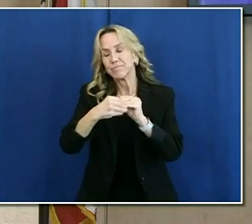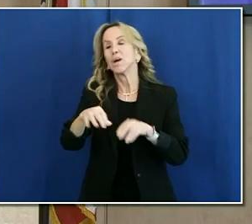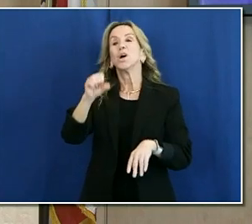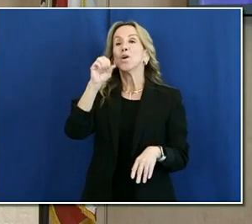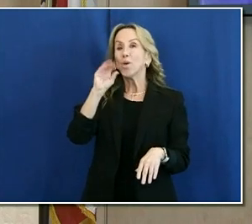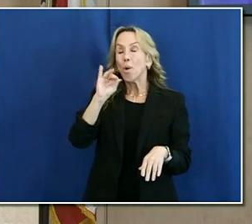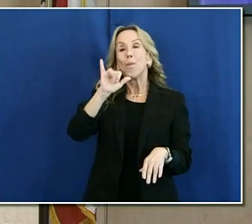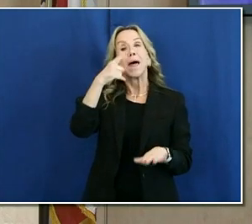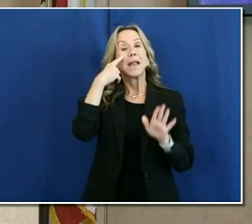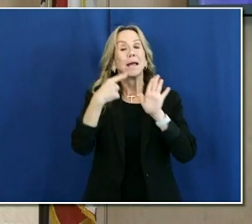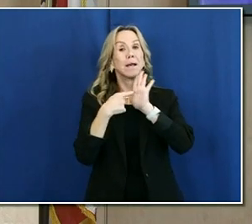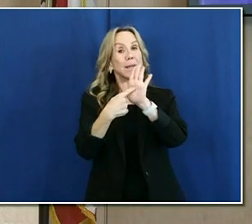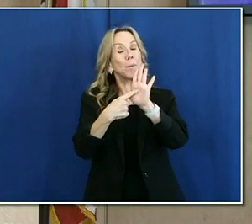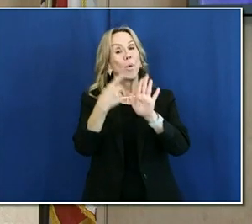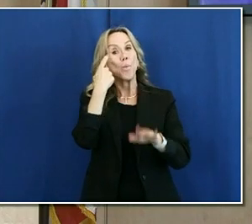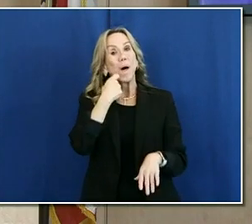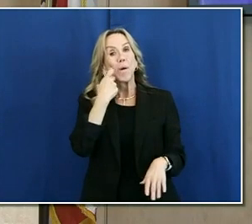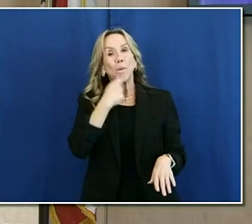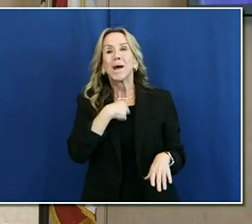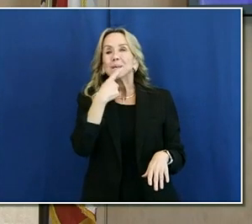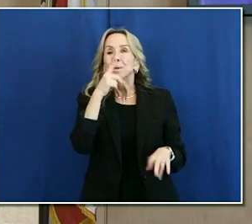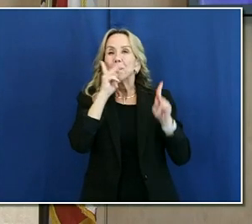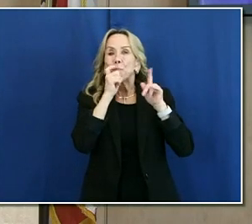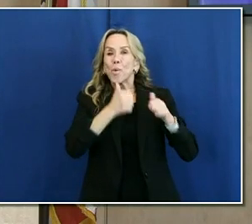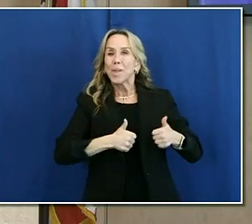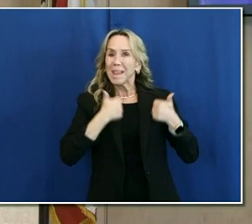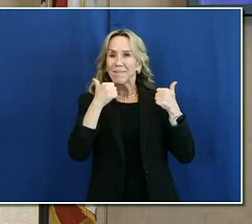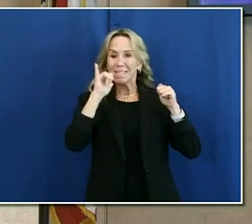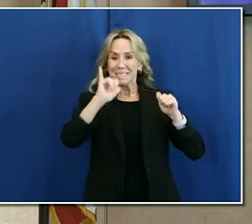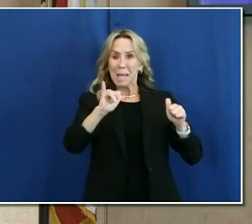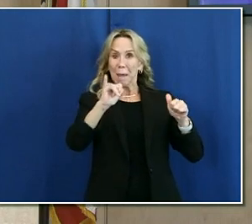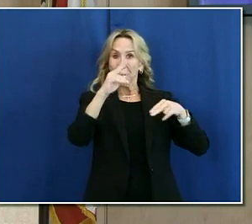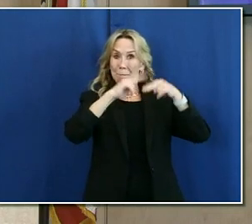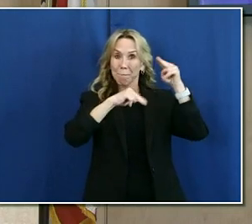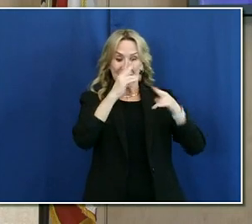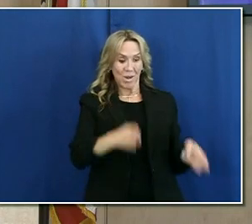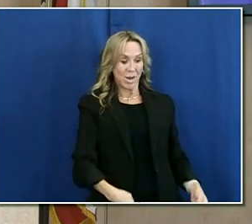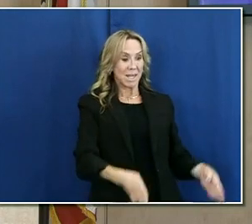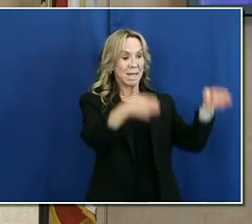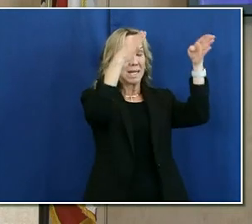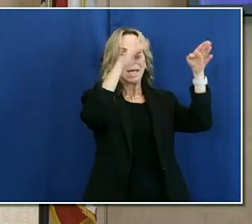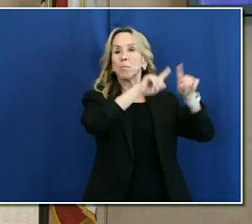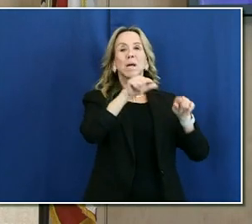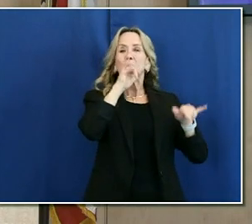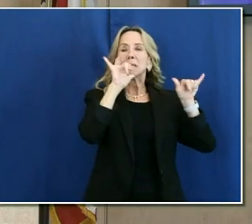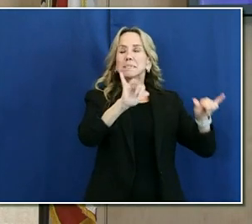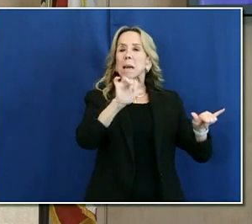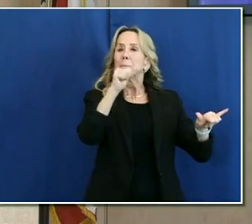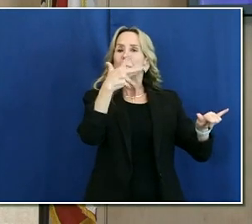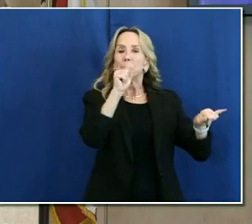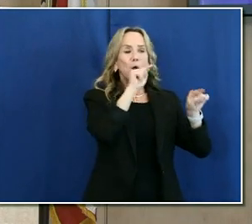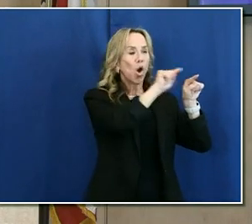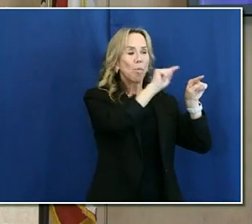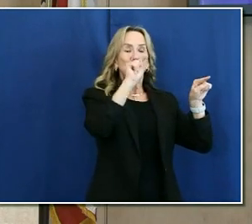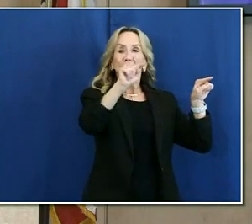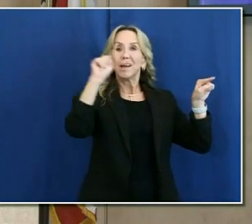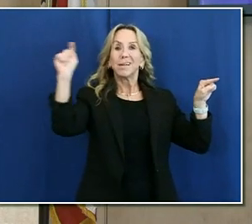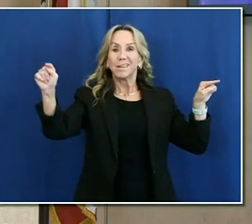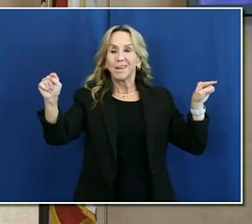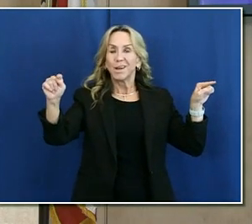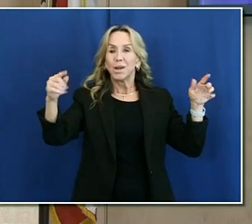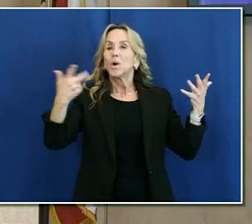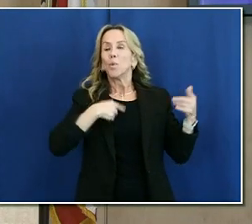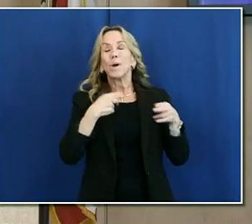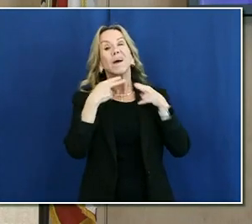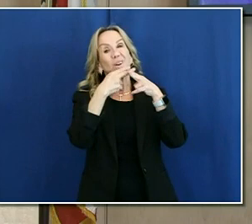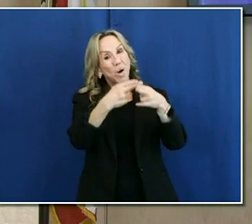the people who live in separate apartments in the same apartment building, those are people who are in different households, so they're in a